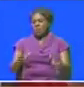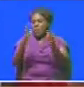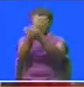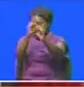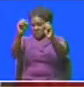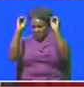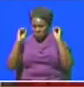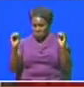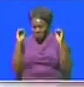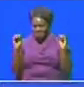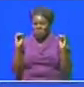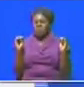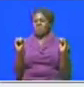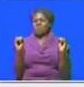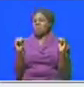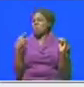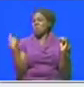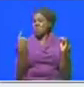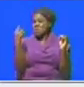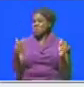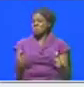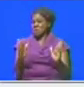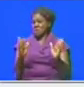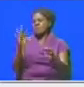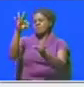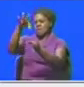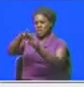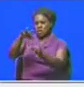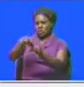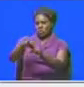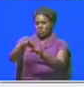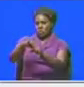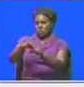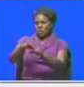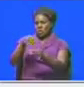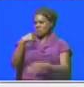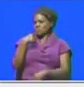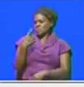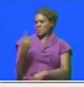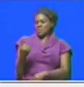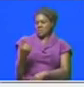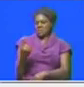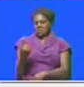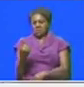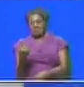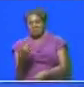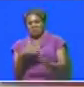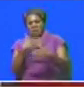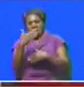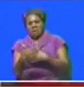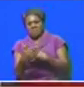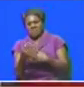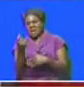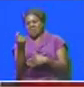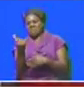wa jamhuri ya Kenya isipokuwa kupitia debe. Hiyo mnasema sijui ati baada ya siku